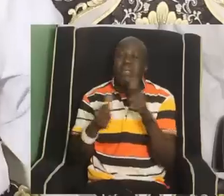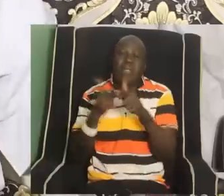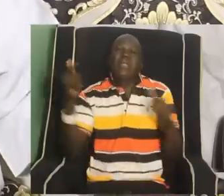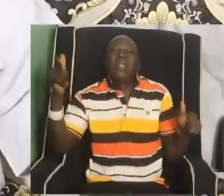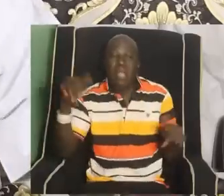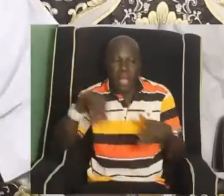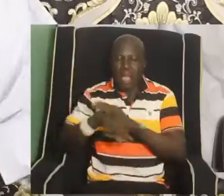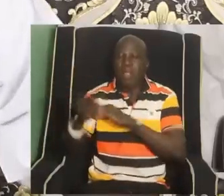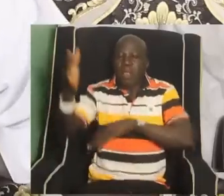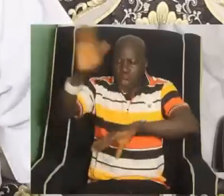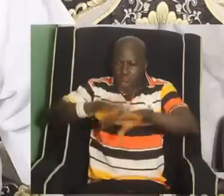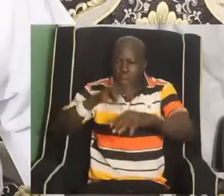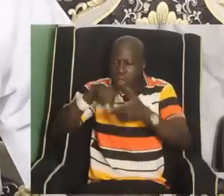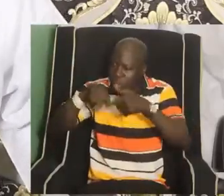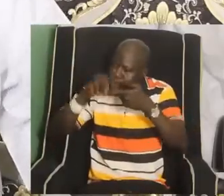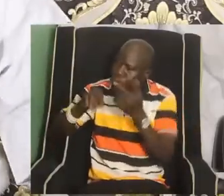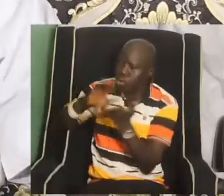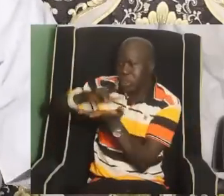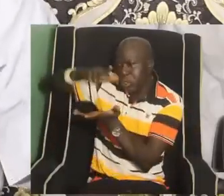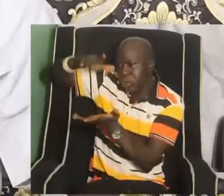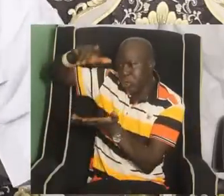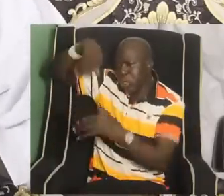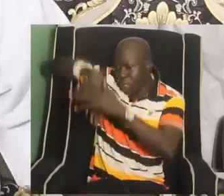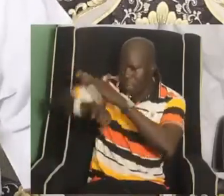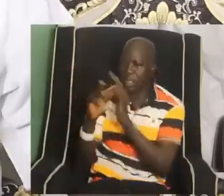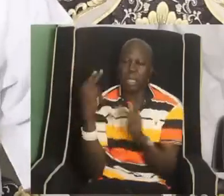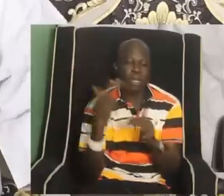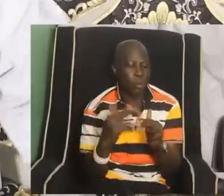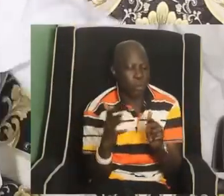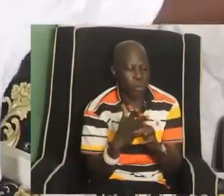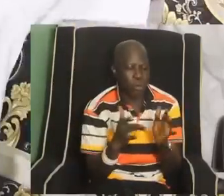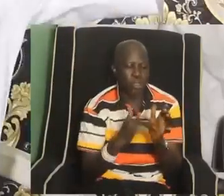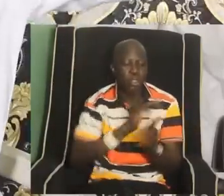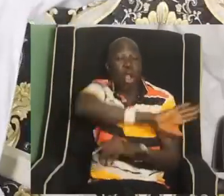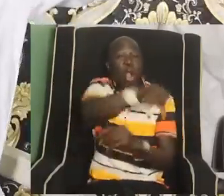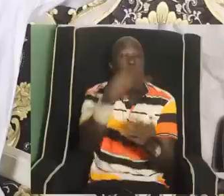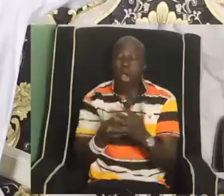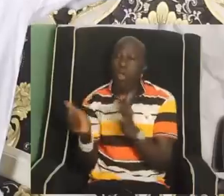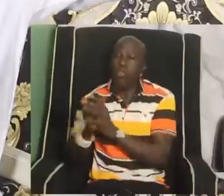great. Calling it to glory. In the name of Jesus.